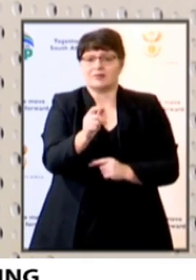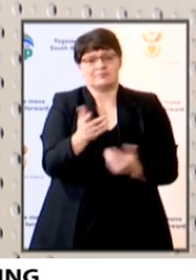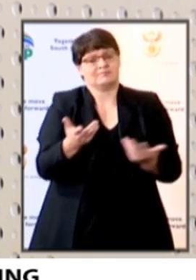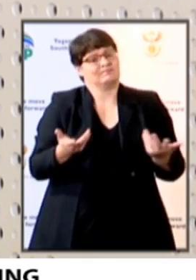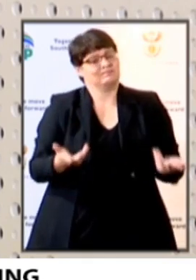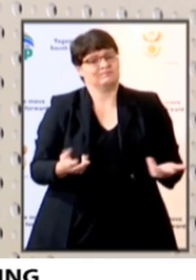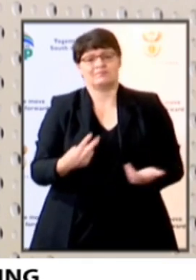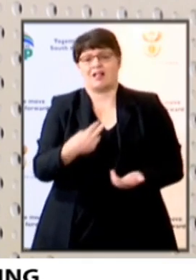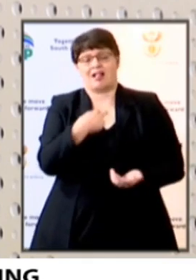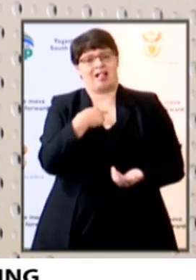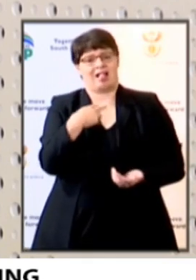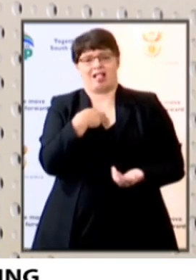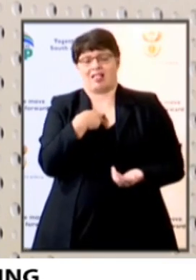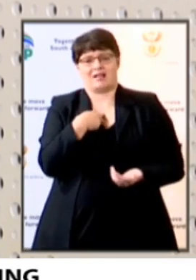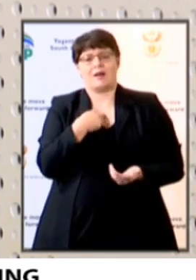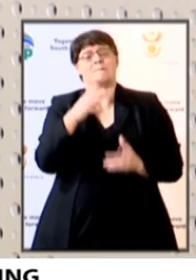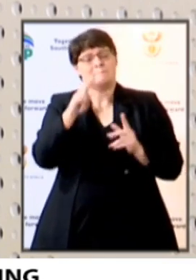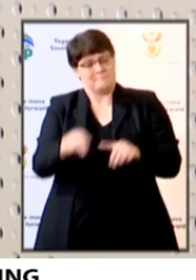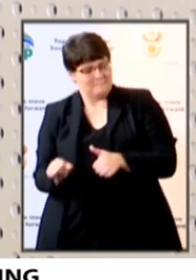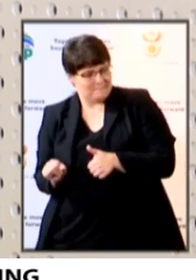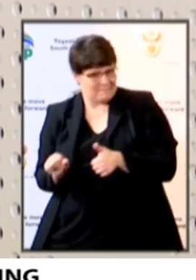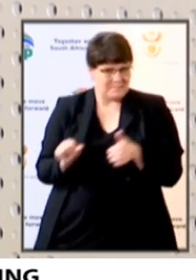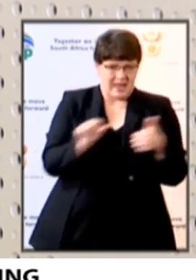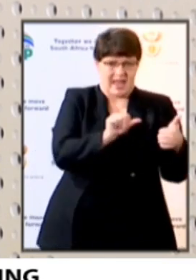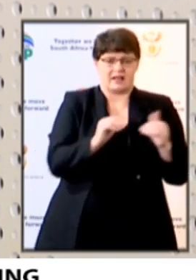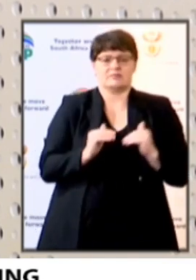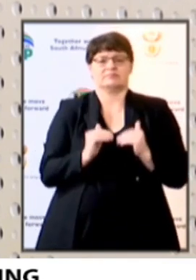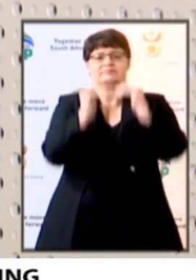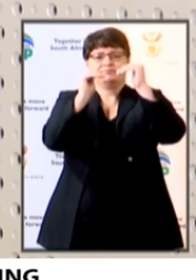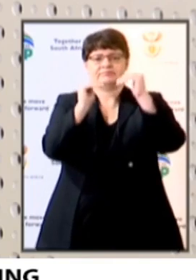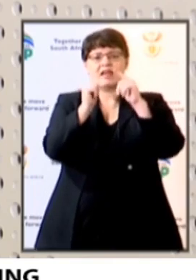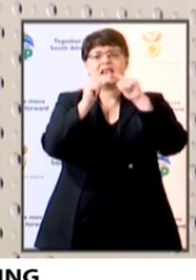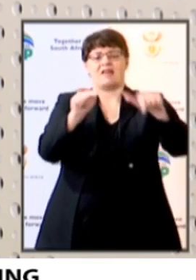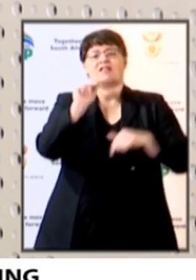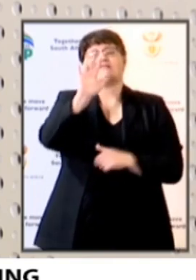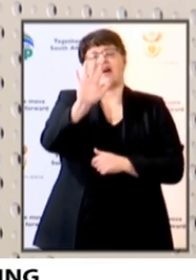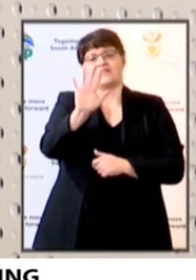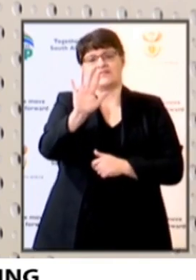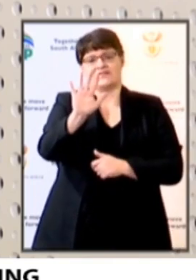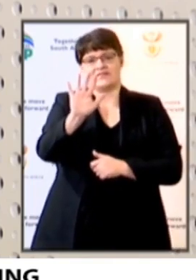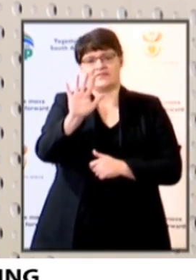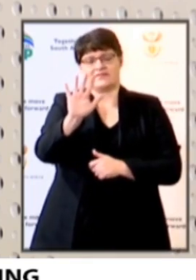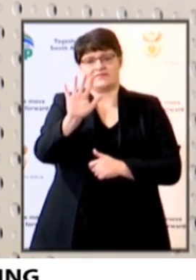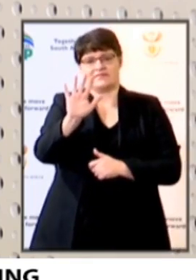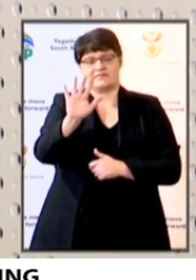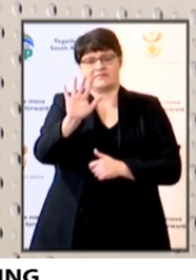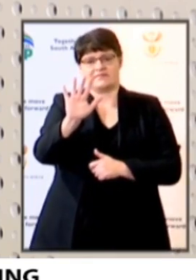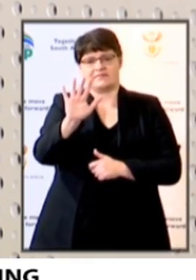the government will have no option but to move very swiftly back to level five.